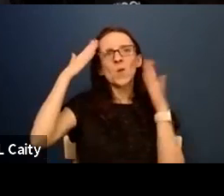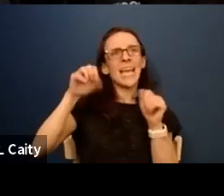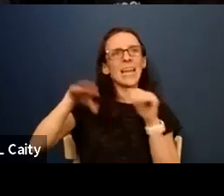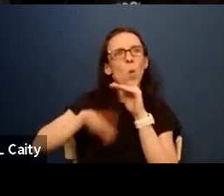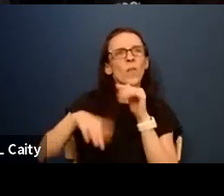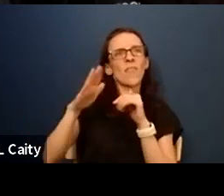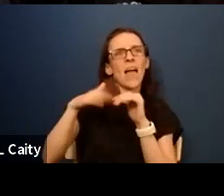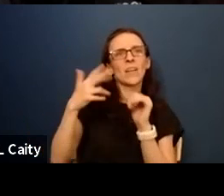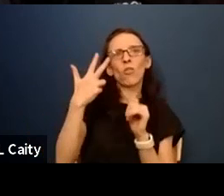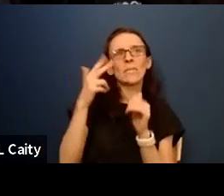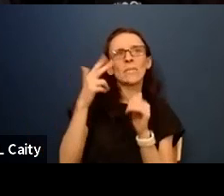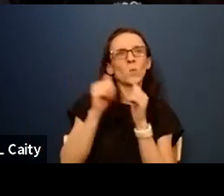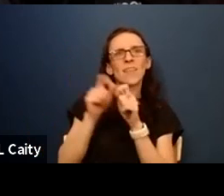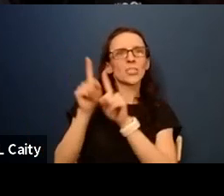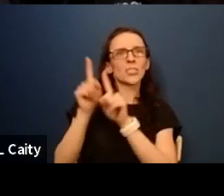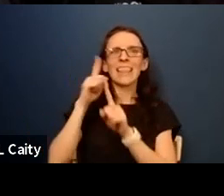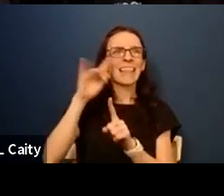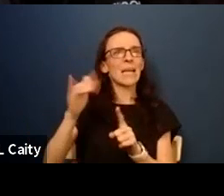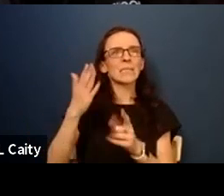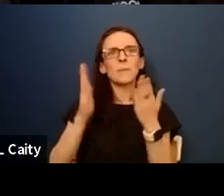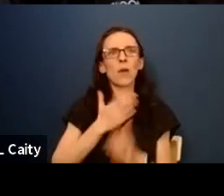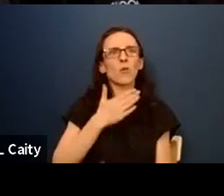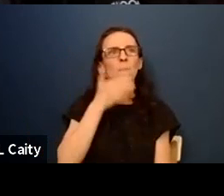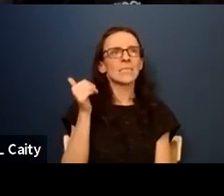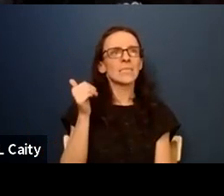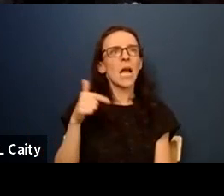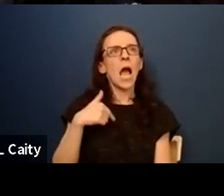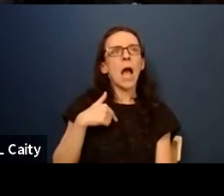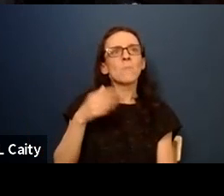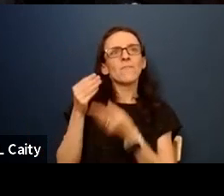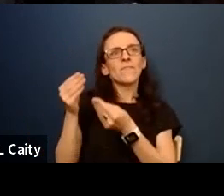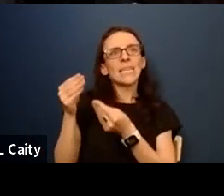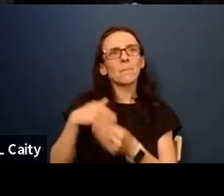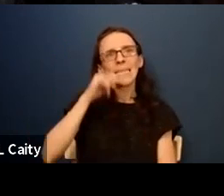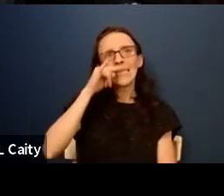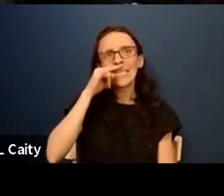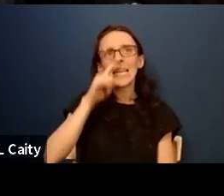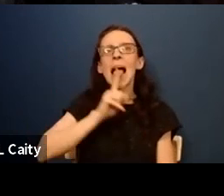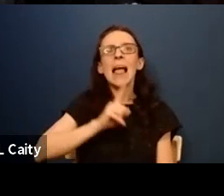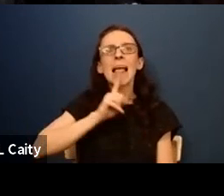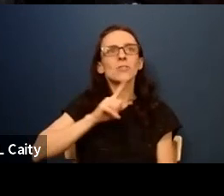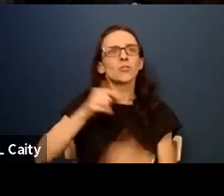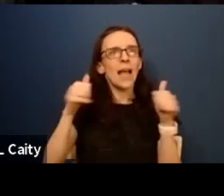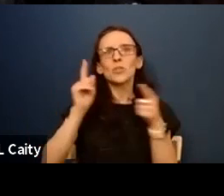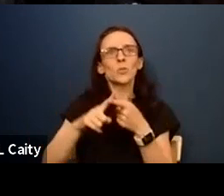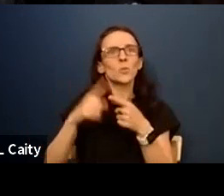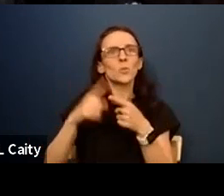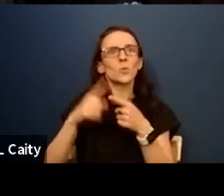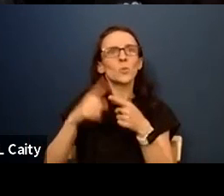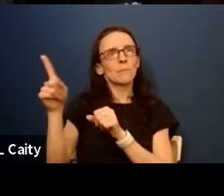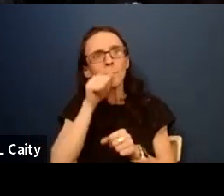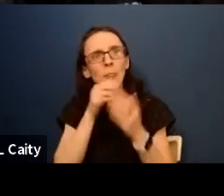with an asterisk. I'm feeding my child popsicles, trying to get through this meeting. He's on his last leg, y'all.